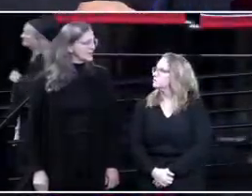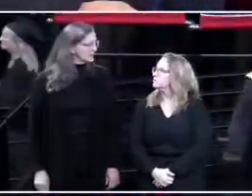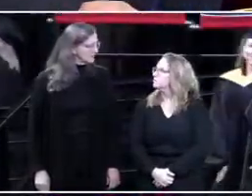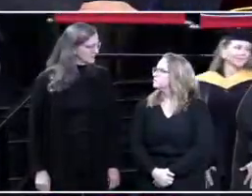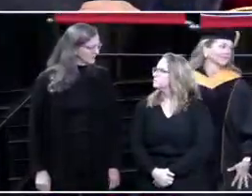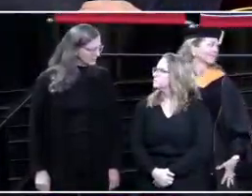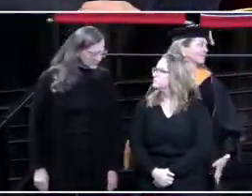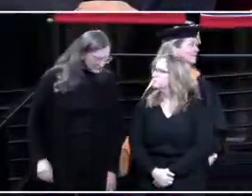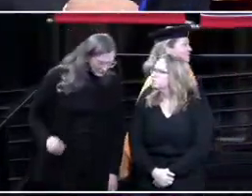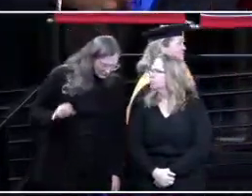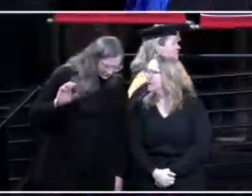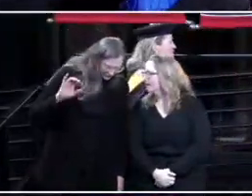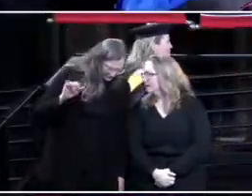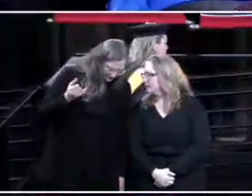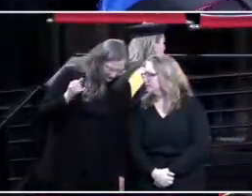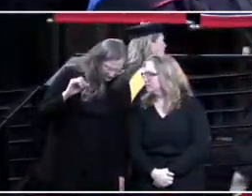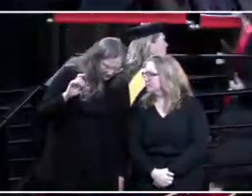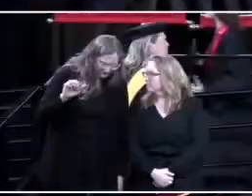Joseph Clark.